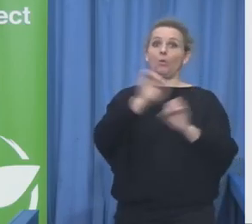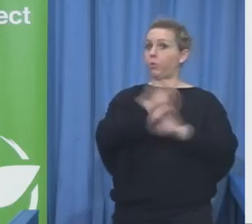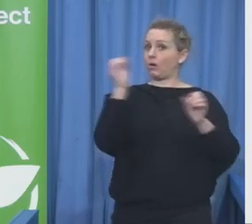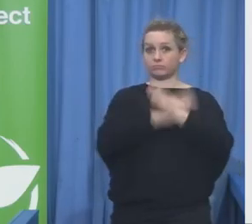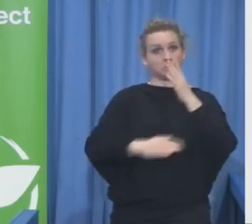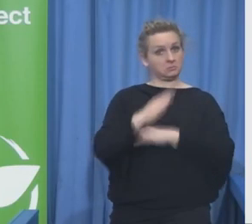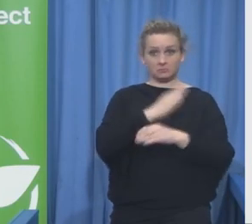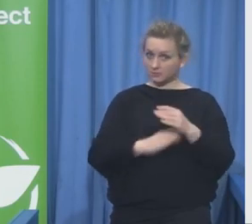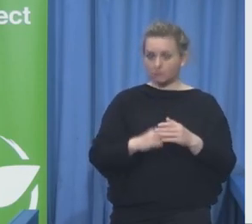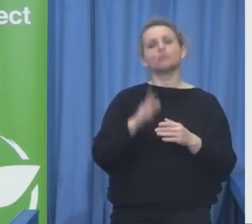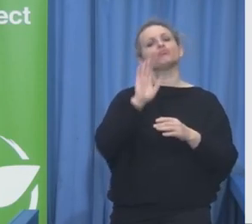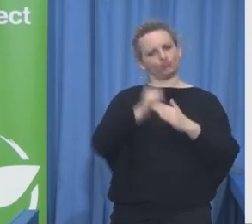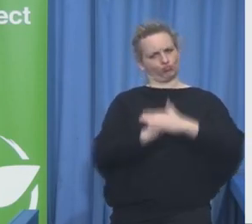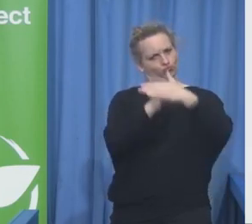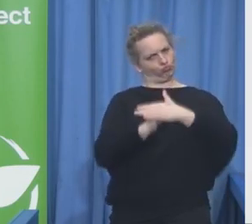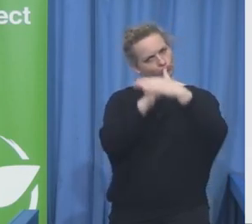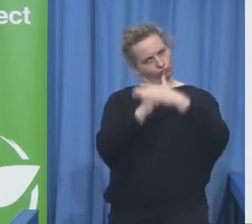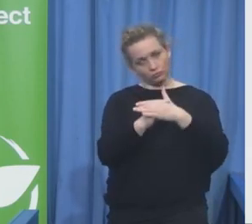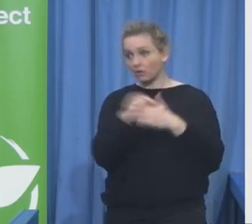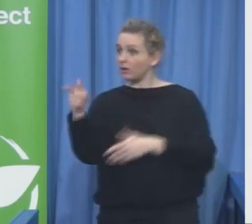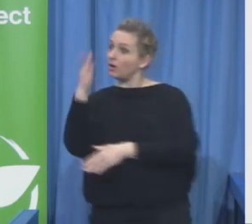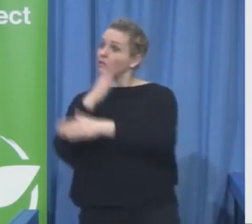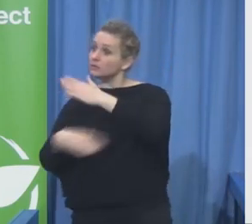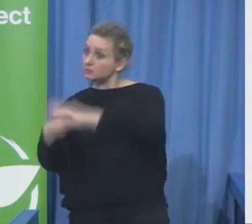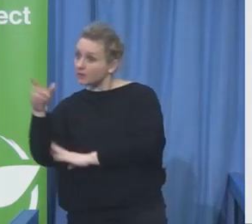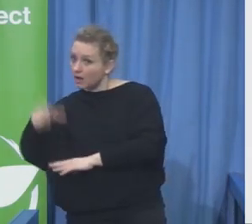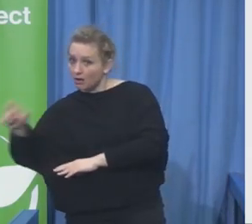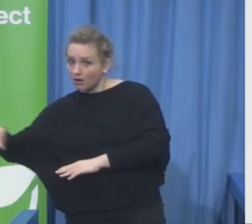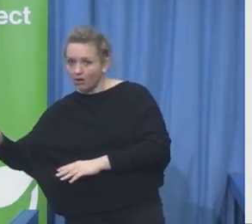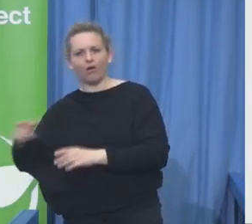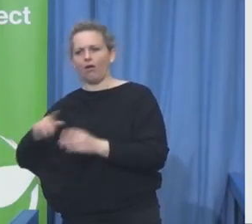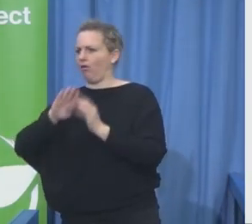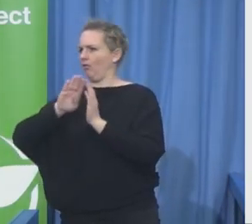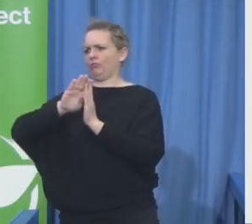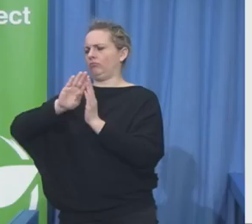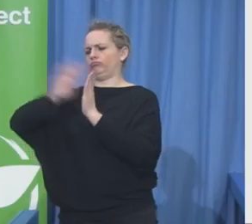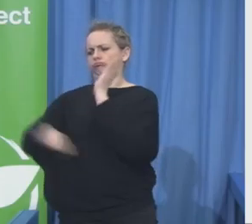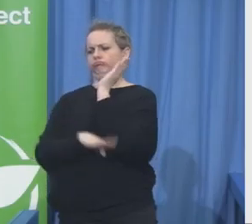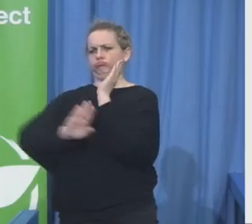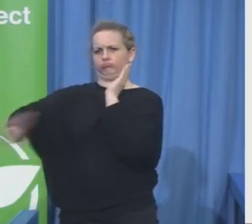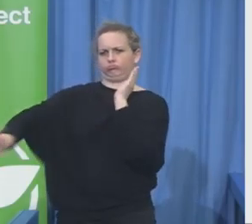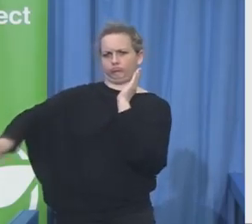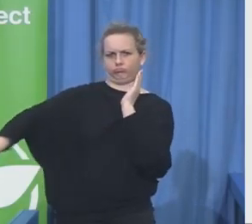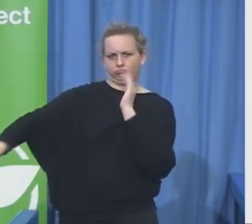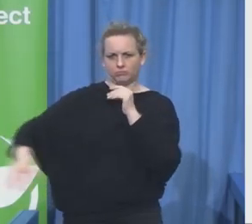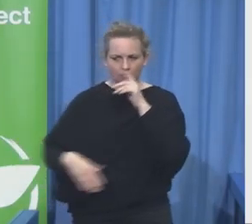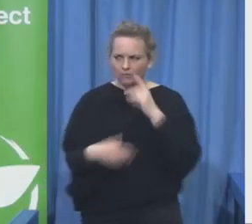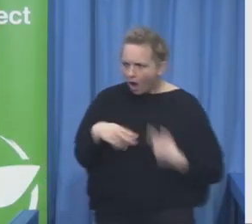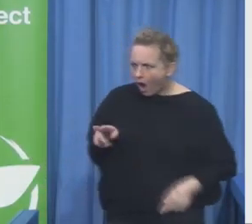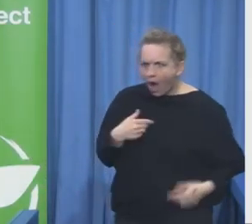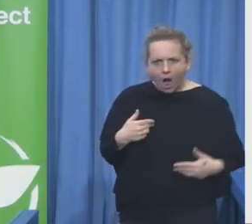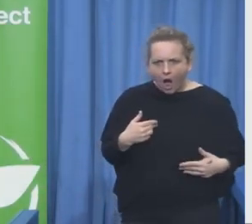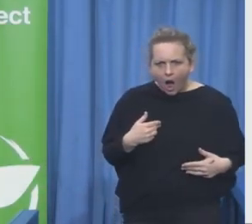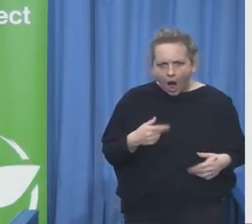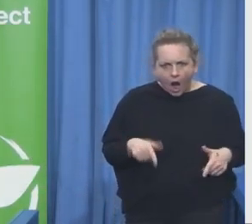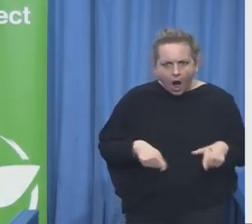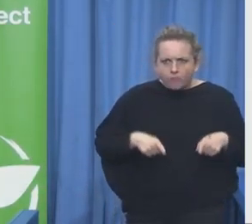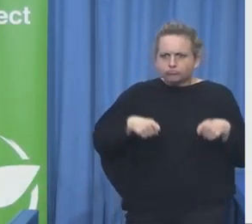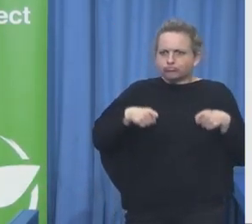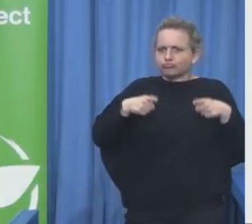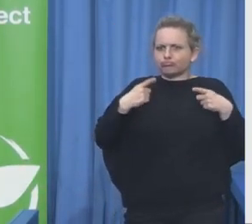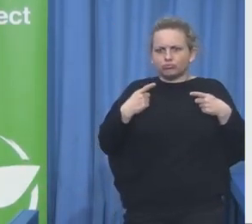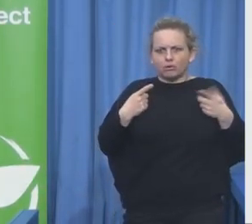look at where you're doing that. And I know for time, I'm not going to be able to go through every best practice, but one other one I want to share with you is something called a